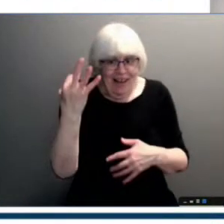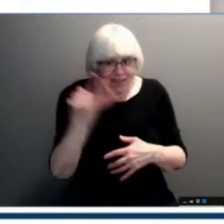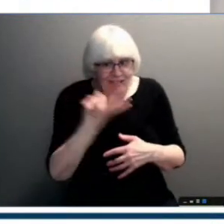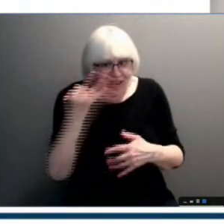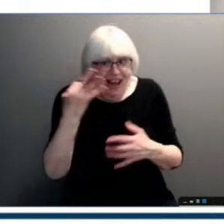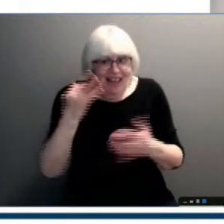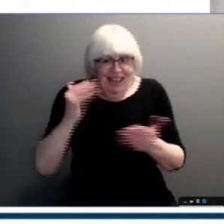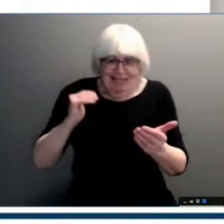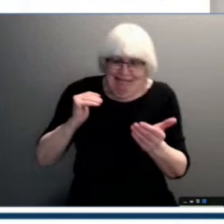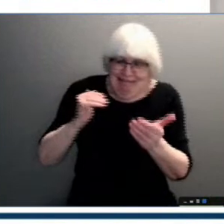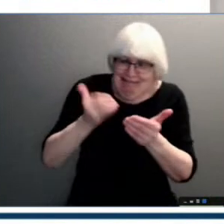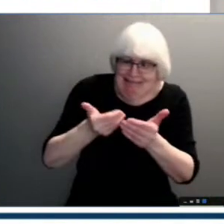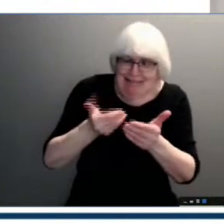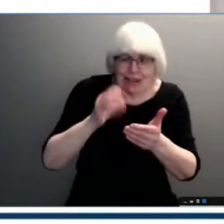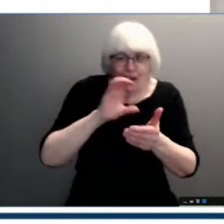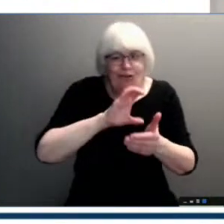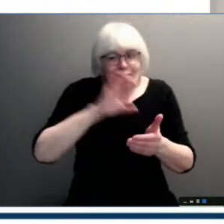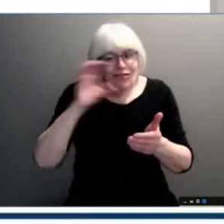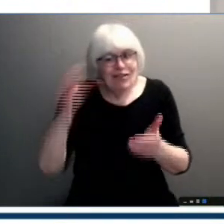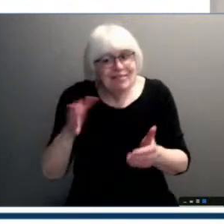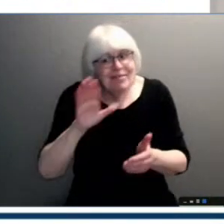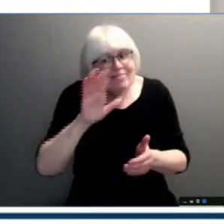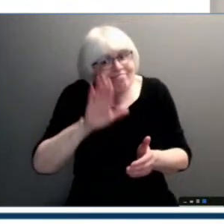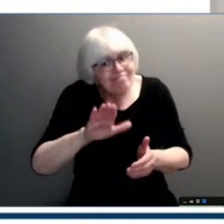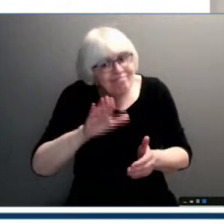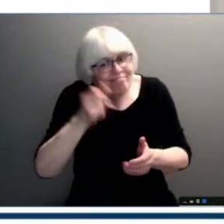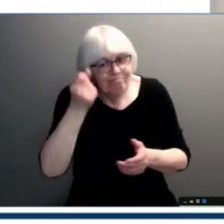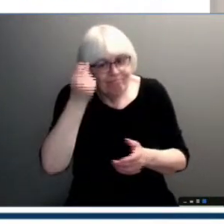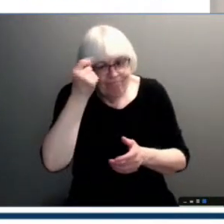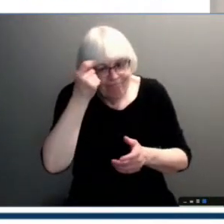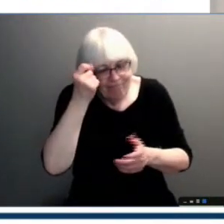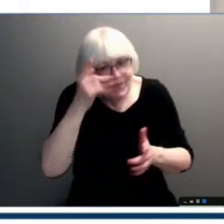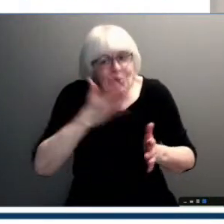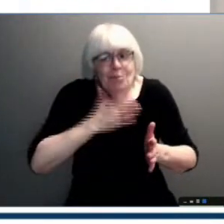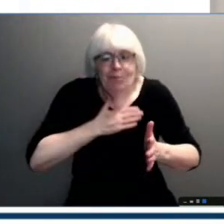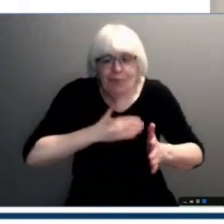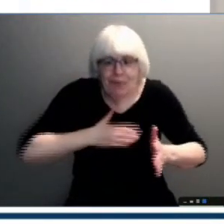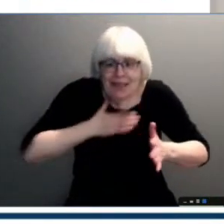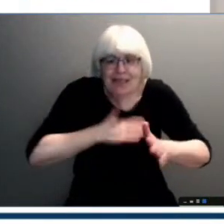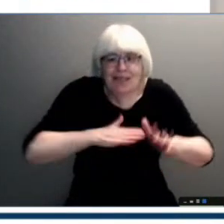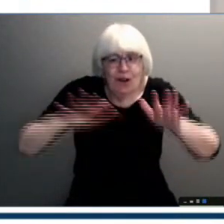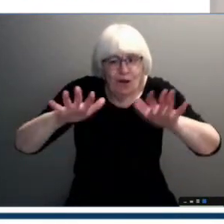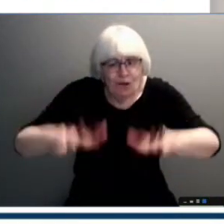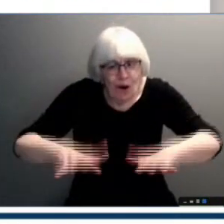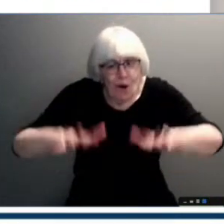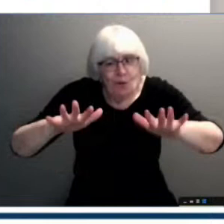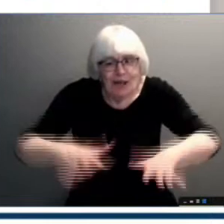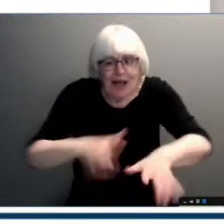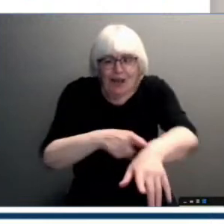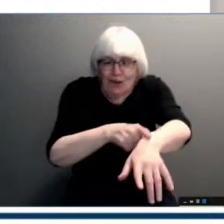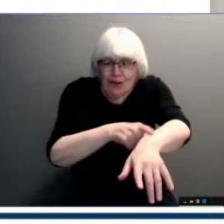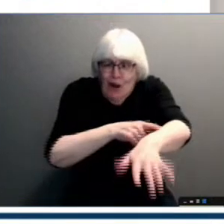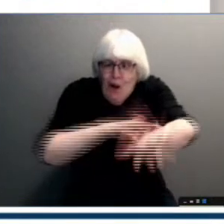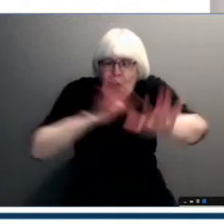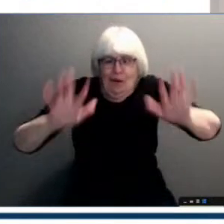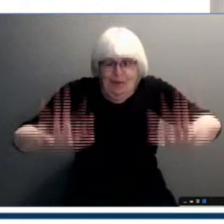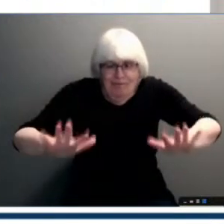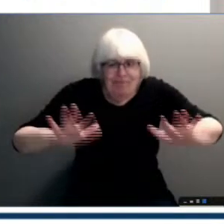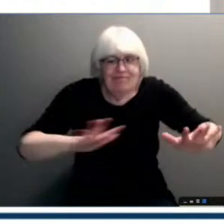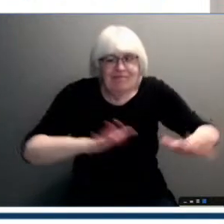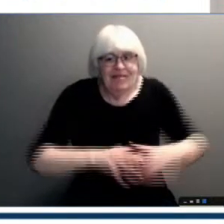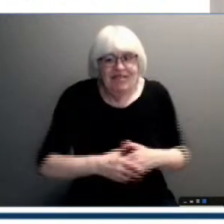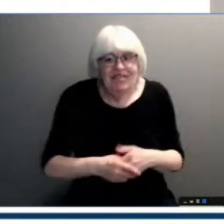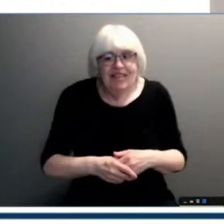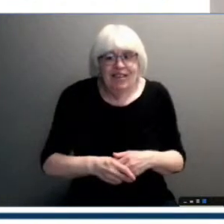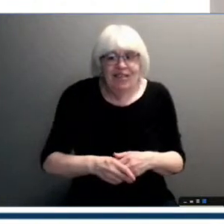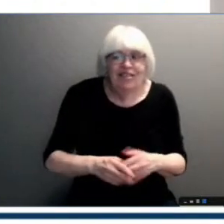remember, slow down. 20 is plenty. I wish everyone a happy, safe, and slow holiday season, and encourage you